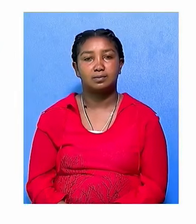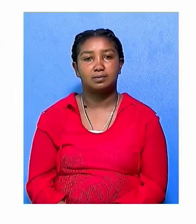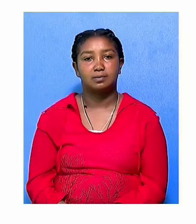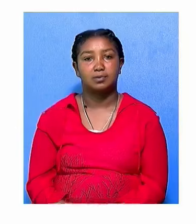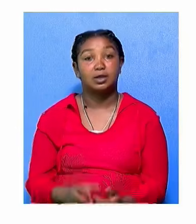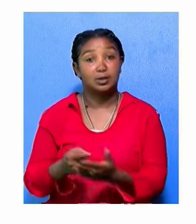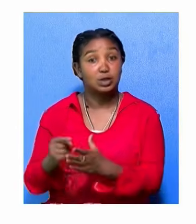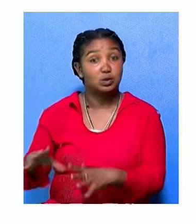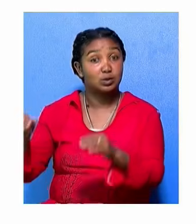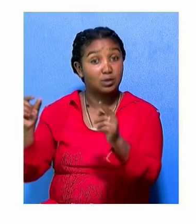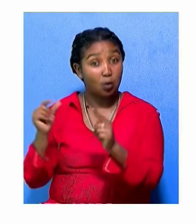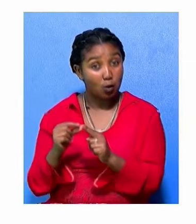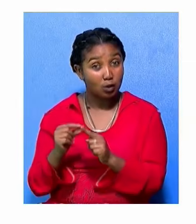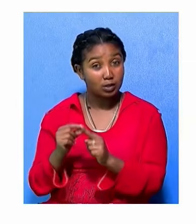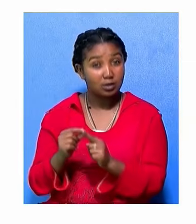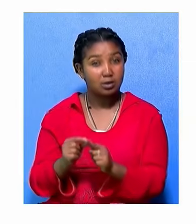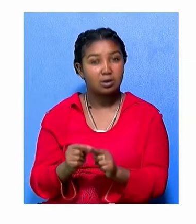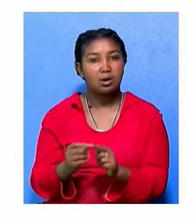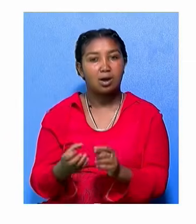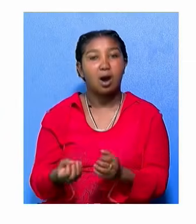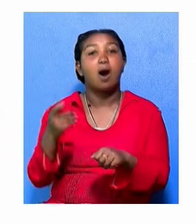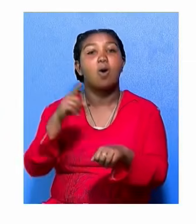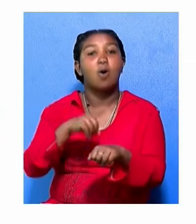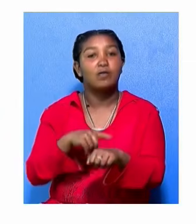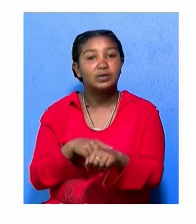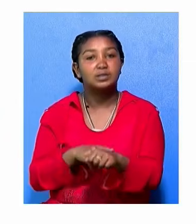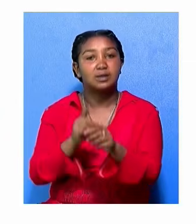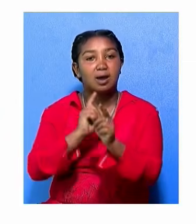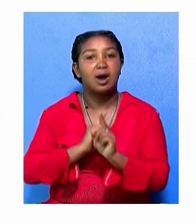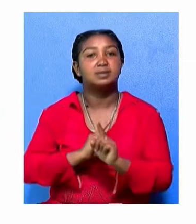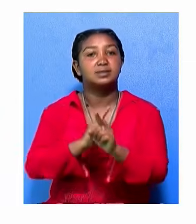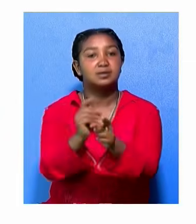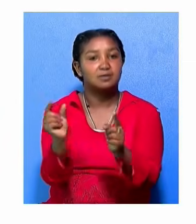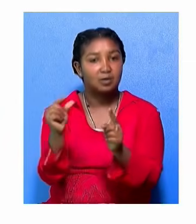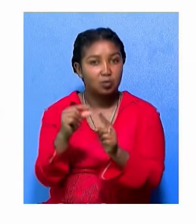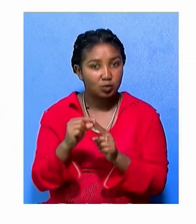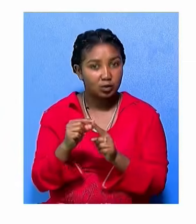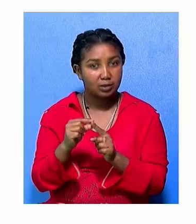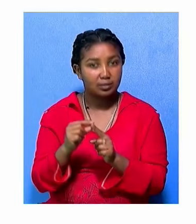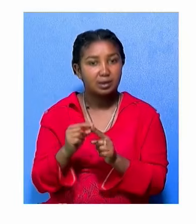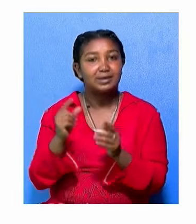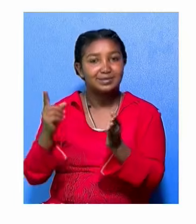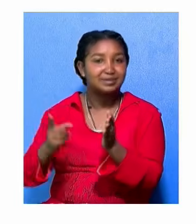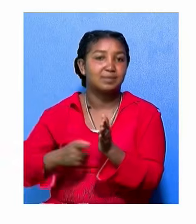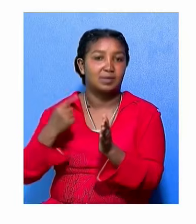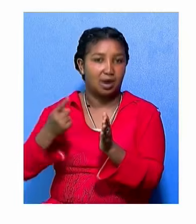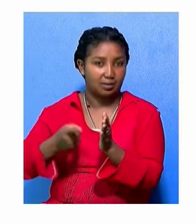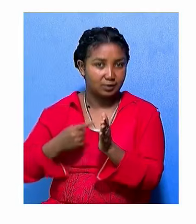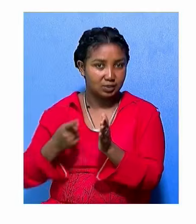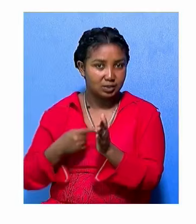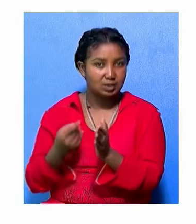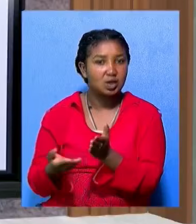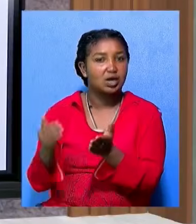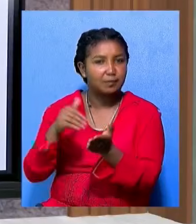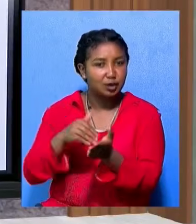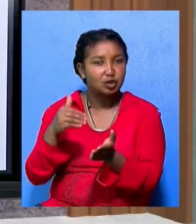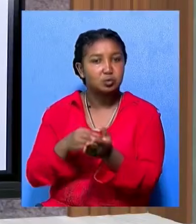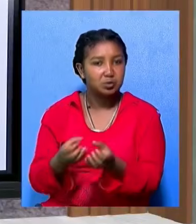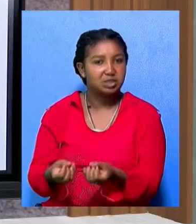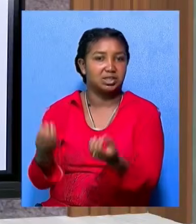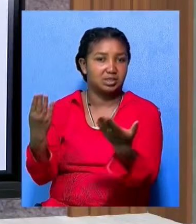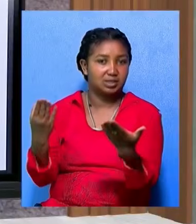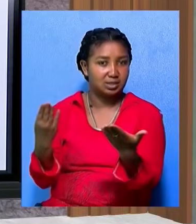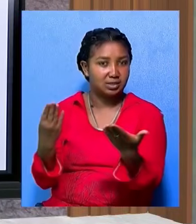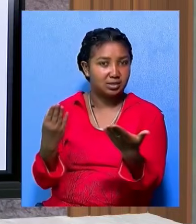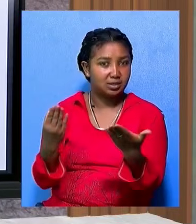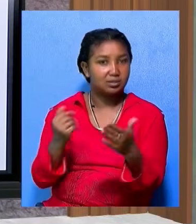Here the student, the word, how often is just answered by the word? Sometimes. It's a repetition, okay? And